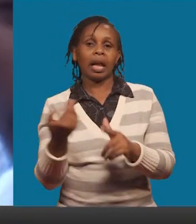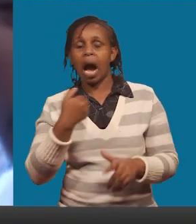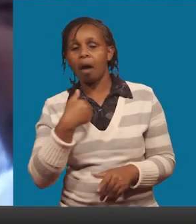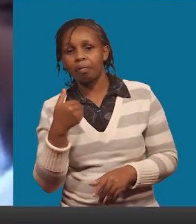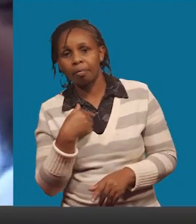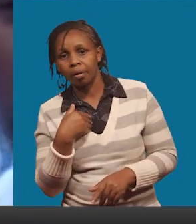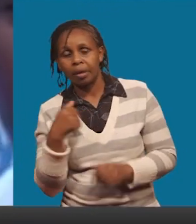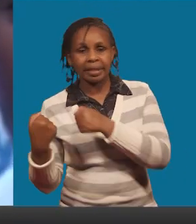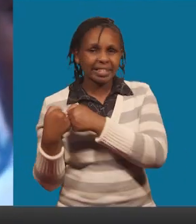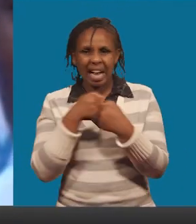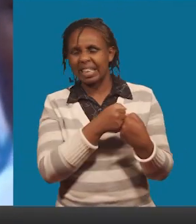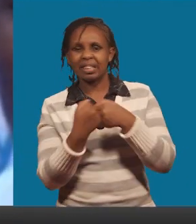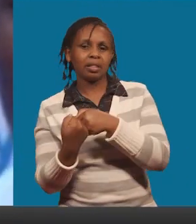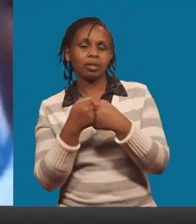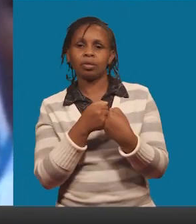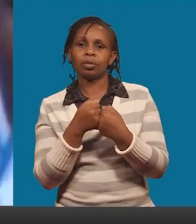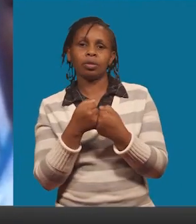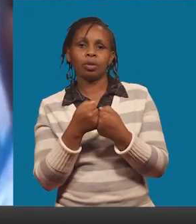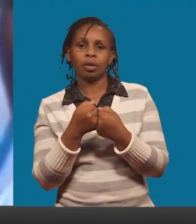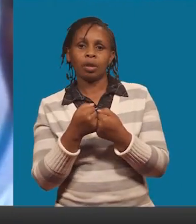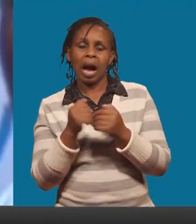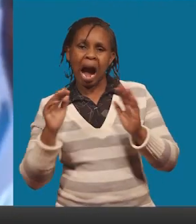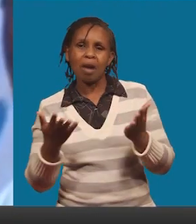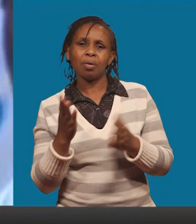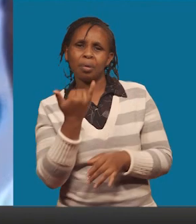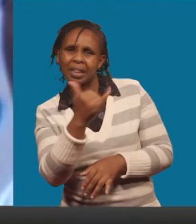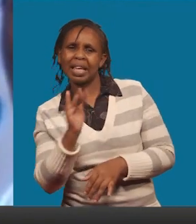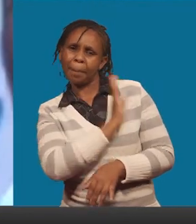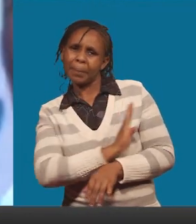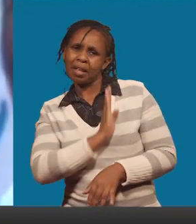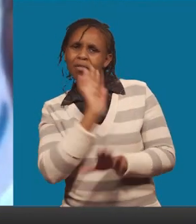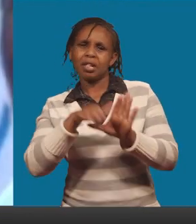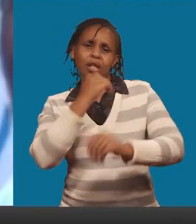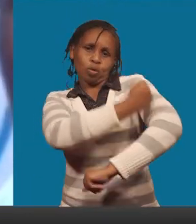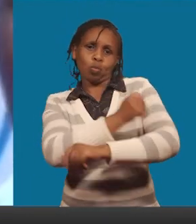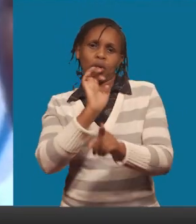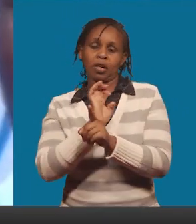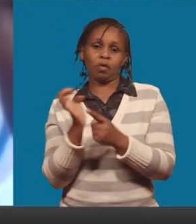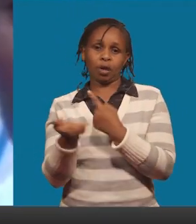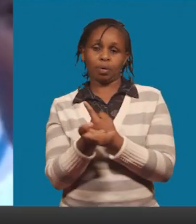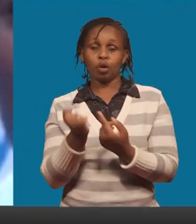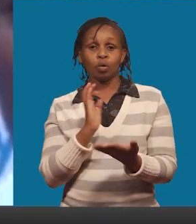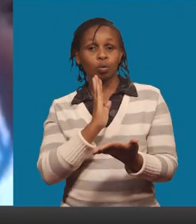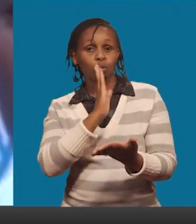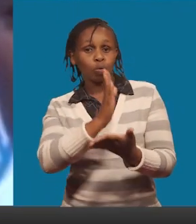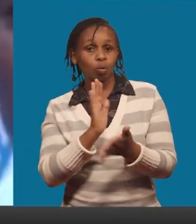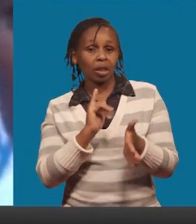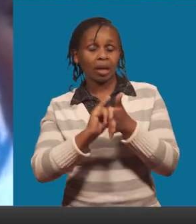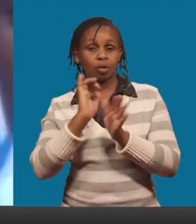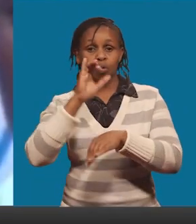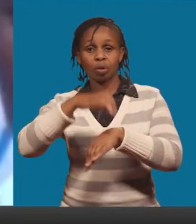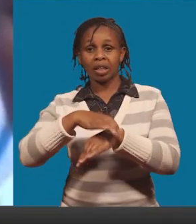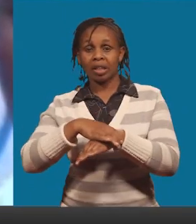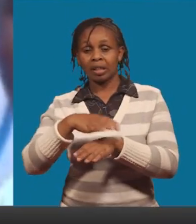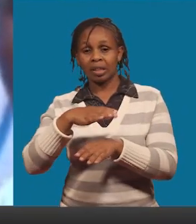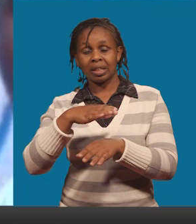have challenges on the way they behave, even to this in the school environment. In fact, you find even